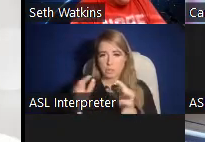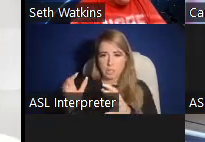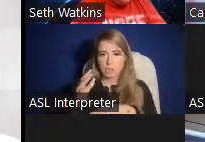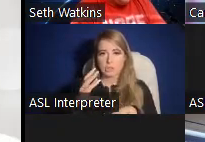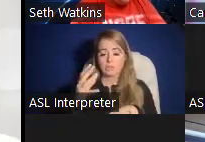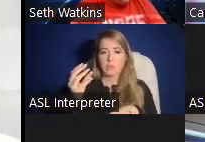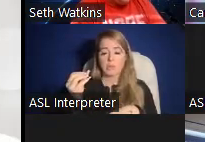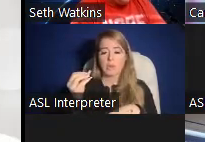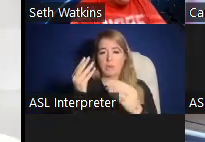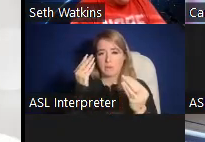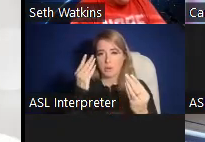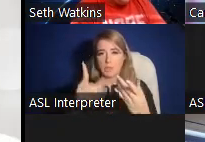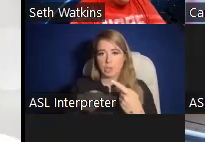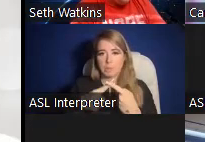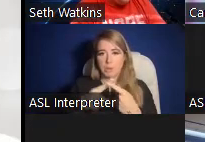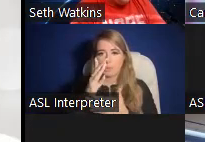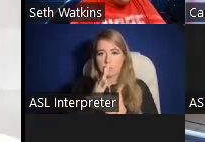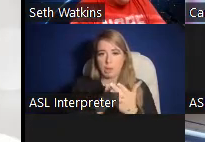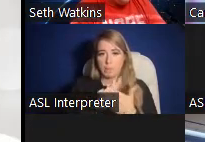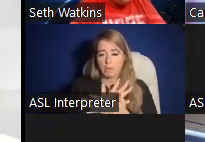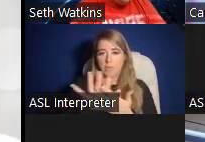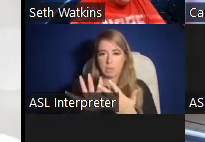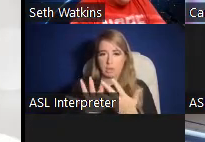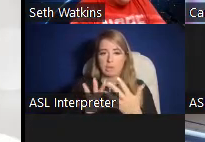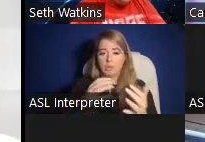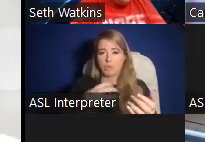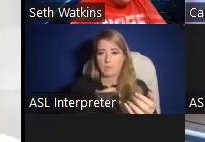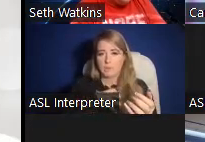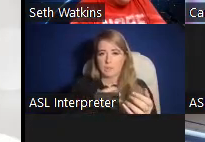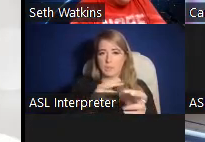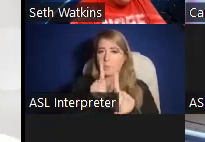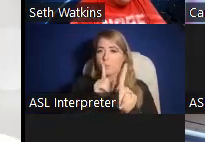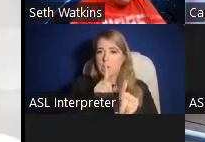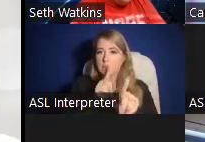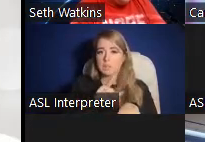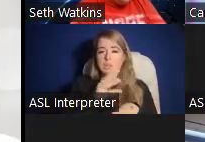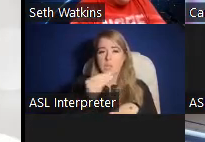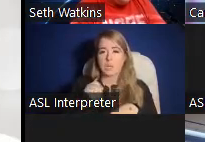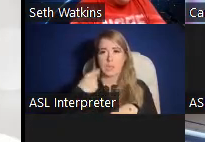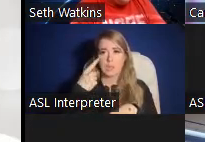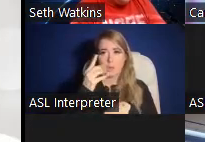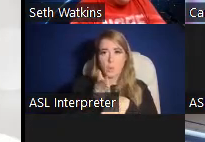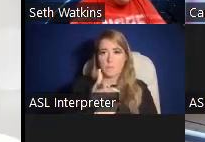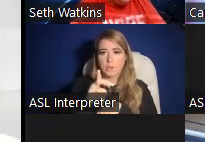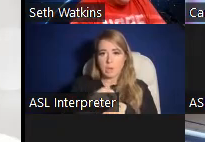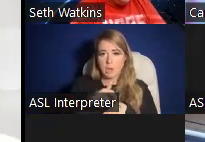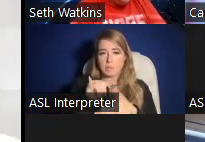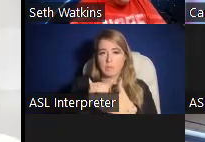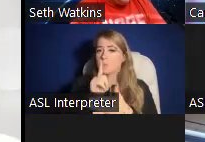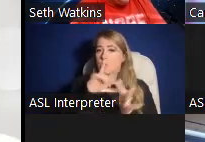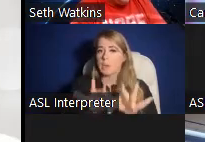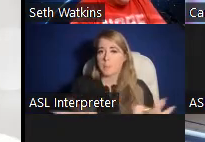is some information about some of the grievance responses. I think over time, it's really